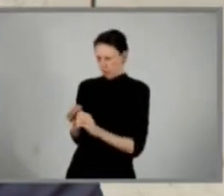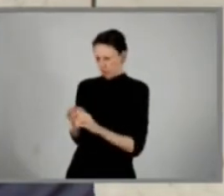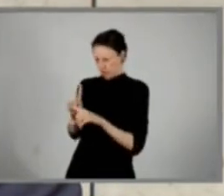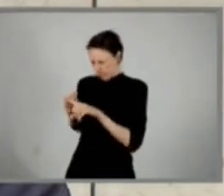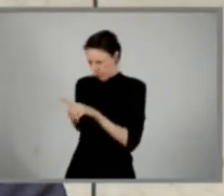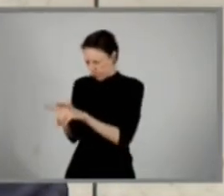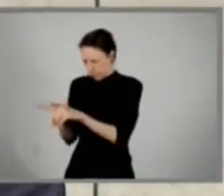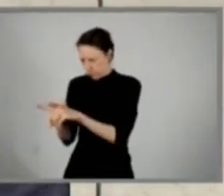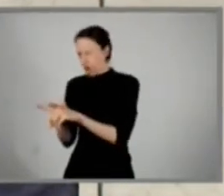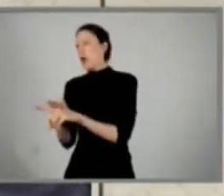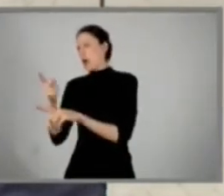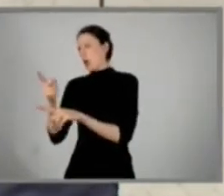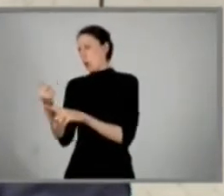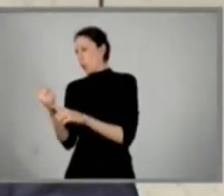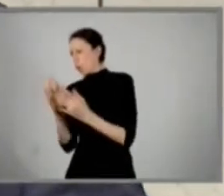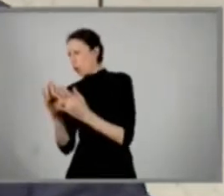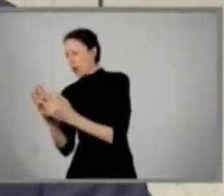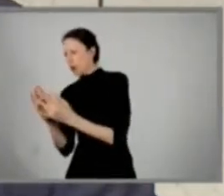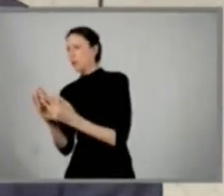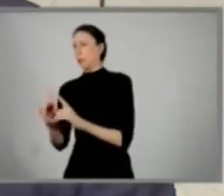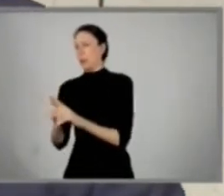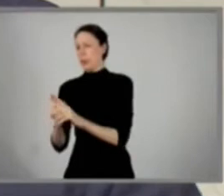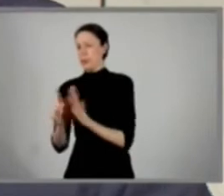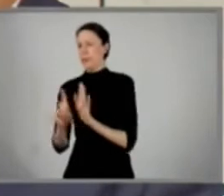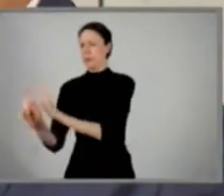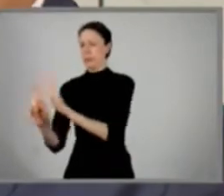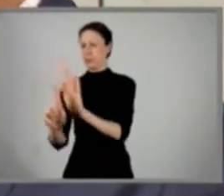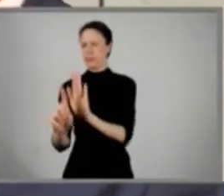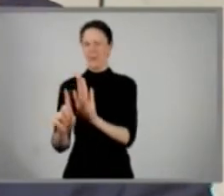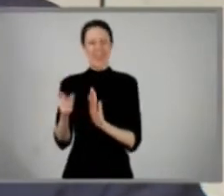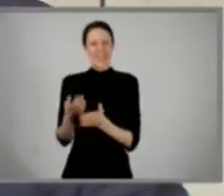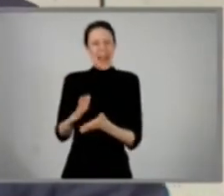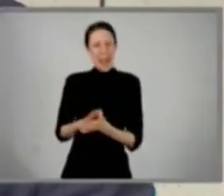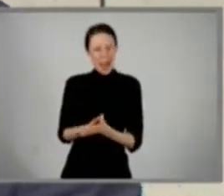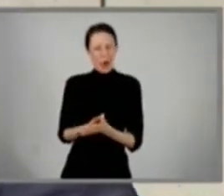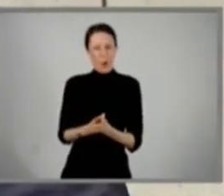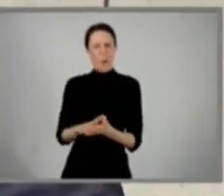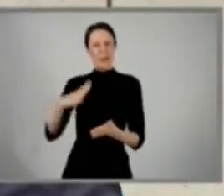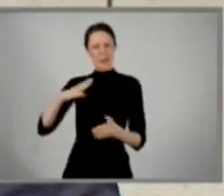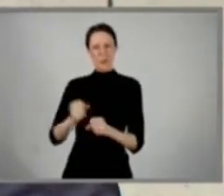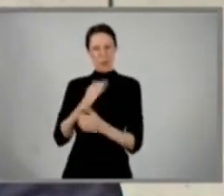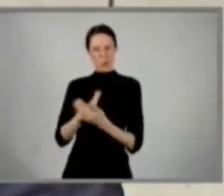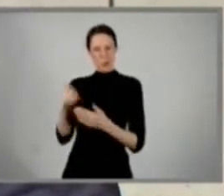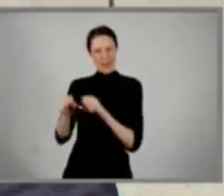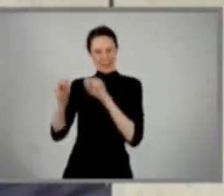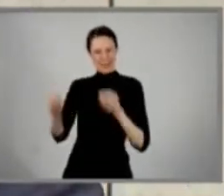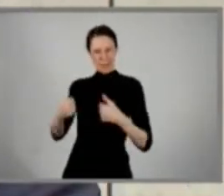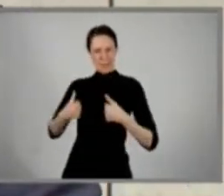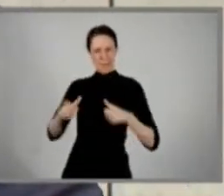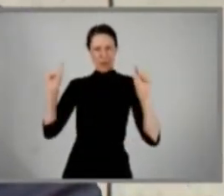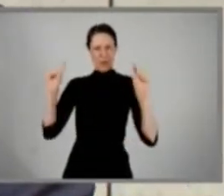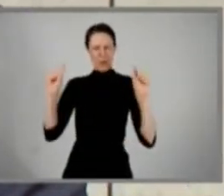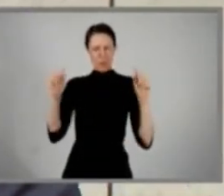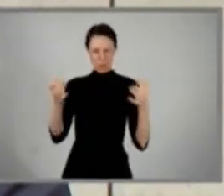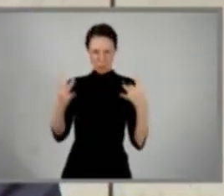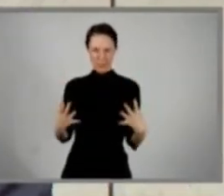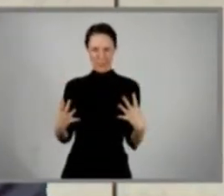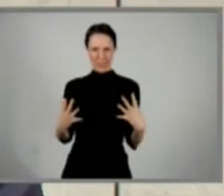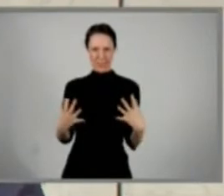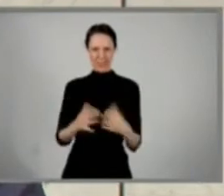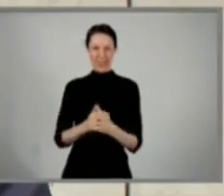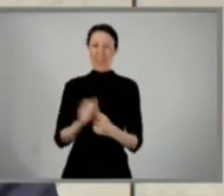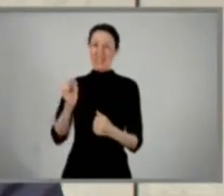COVID-safe behaviours, and in particular the registration systems, whether it's the COVID-safe app or indeed the other technologies, which are becoming so much